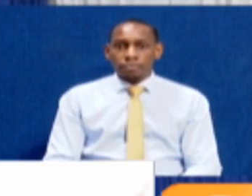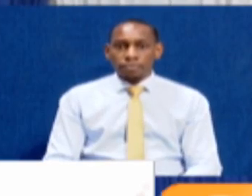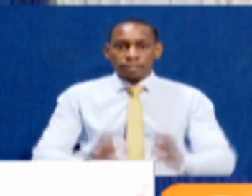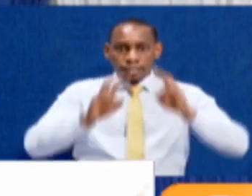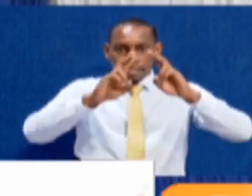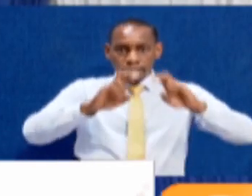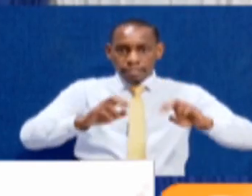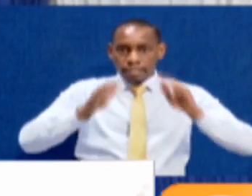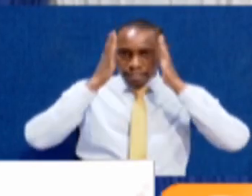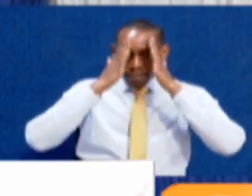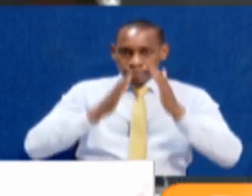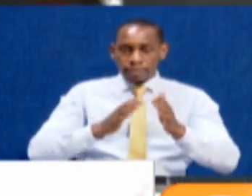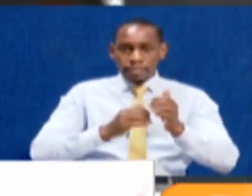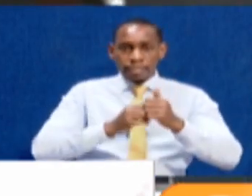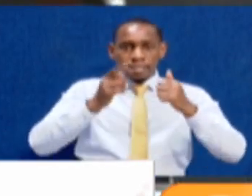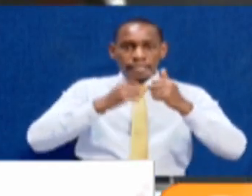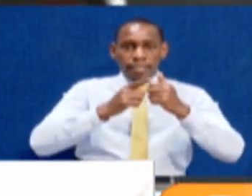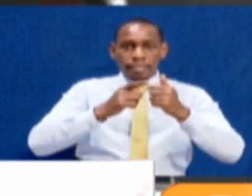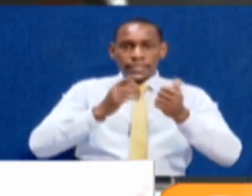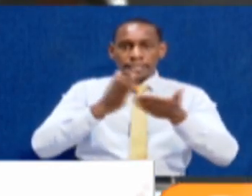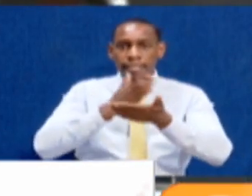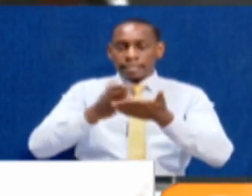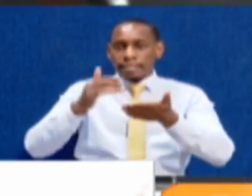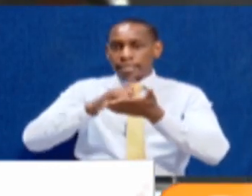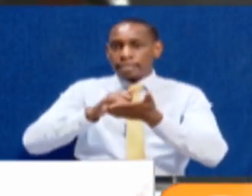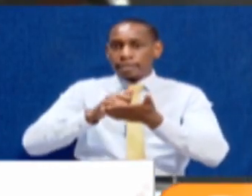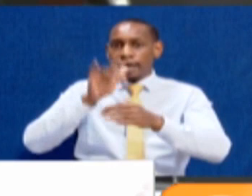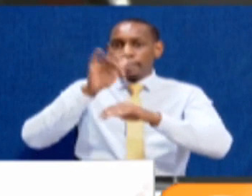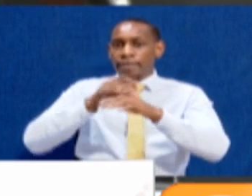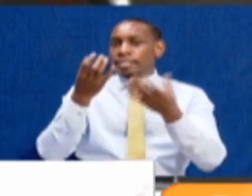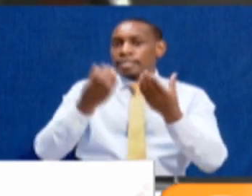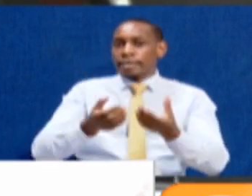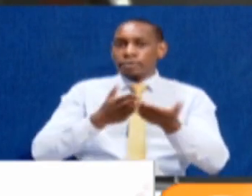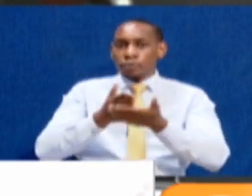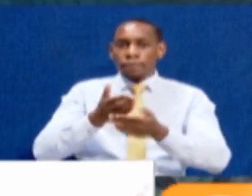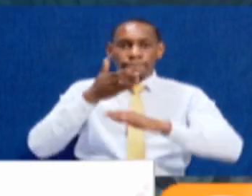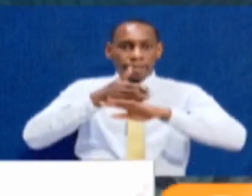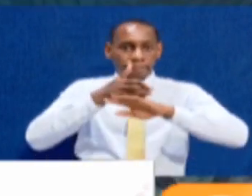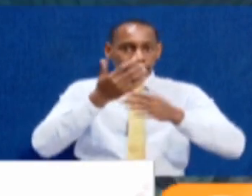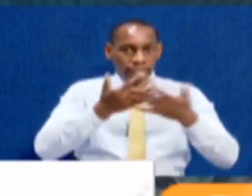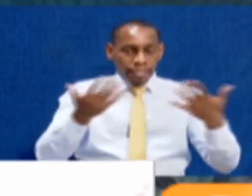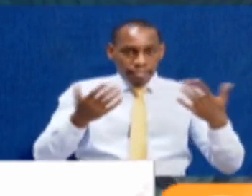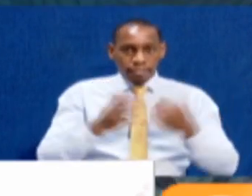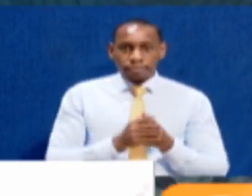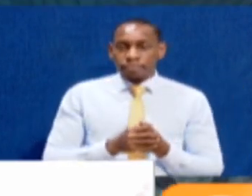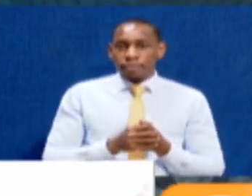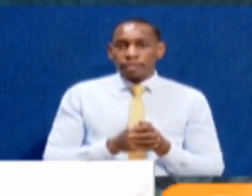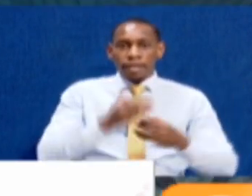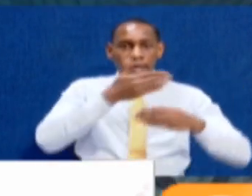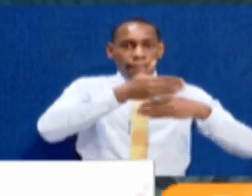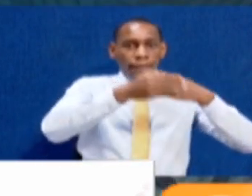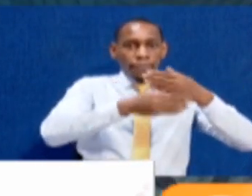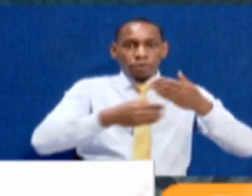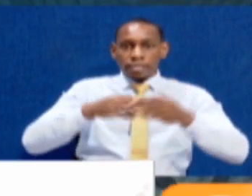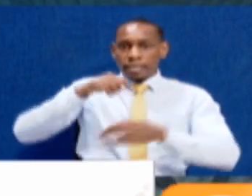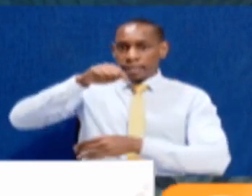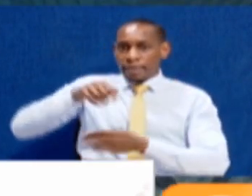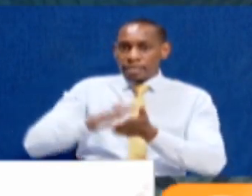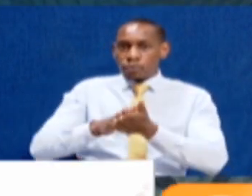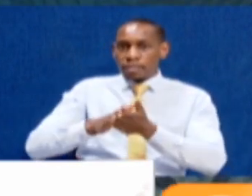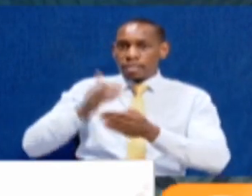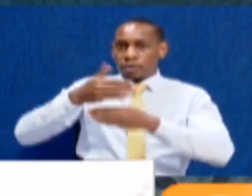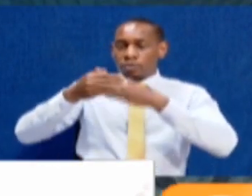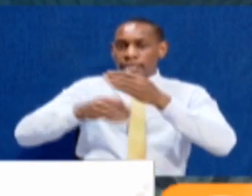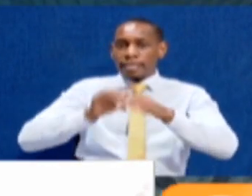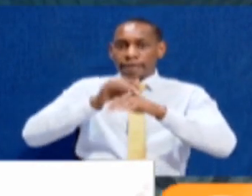The study focused on 16 sectors of the economy that have been adversely affected by counterfeits. Building, mining and construction